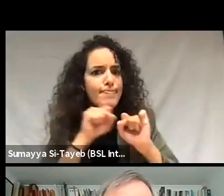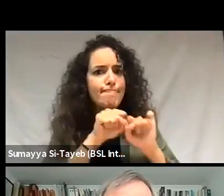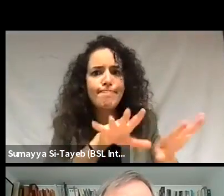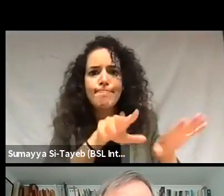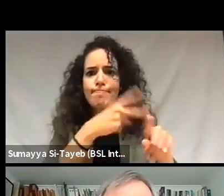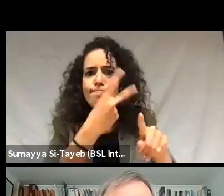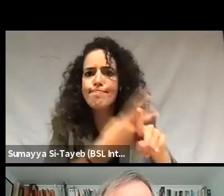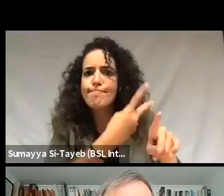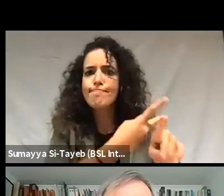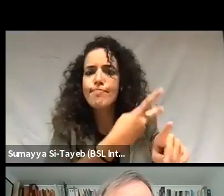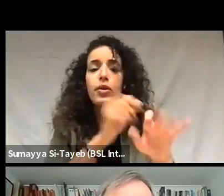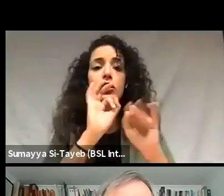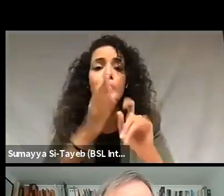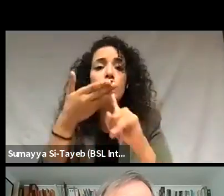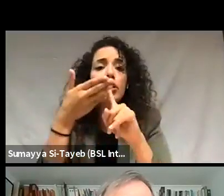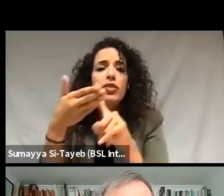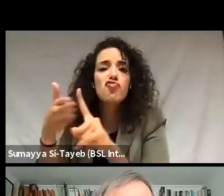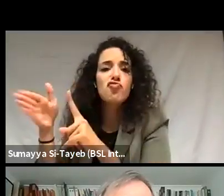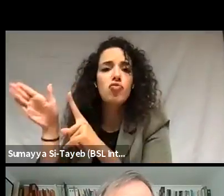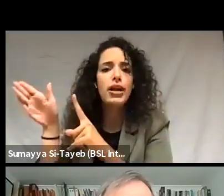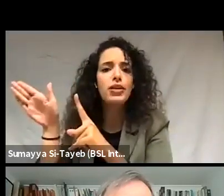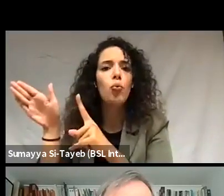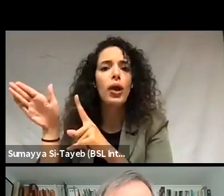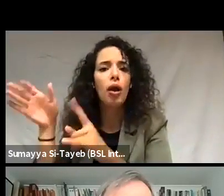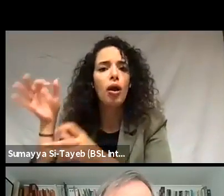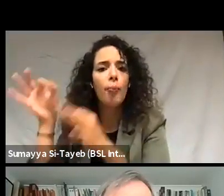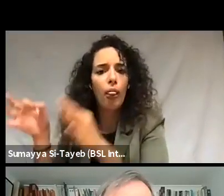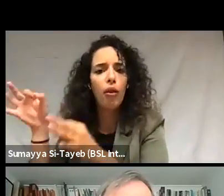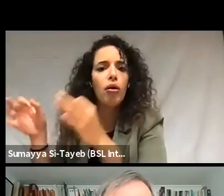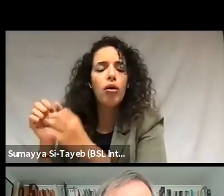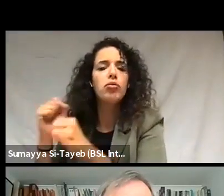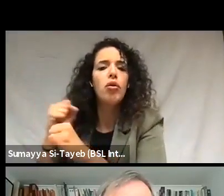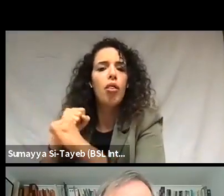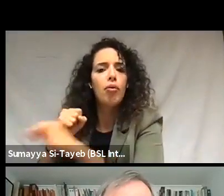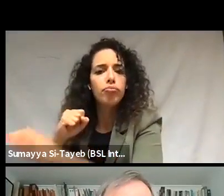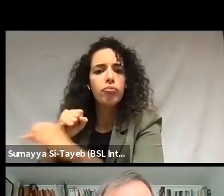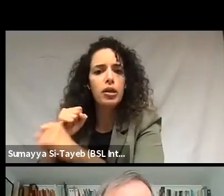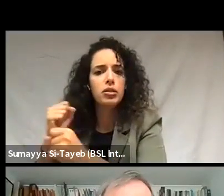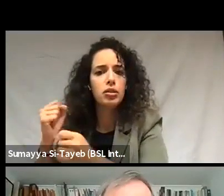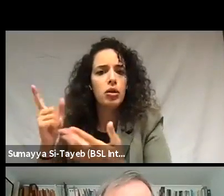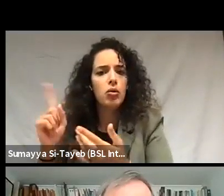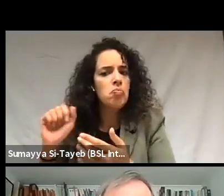the right-wing press, do they tarnish the media as a whole? And what should happen to these